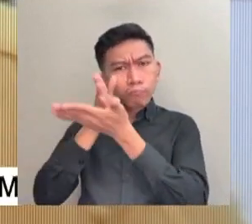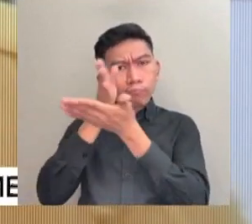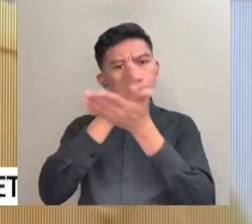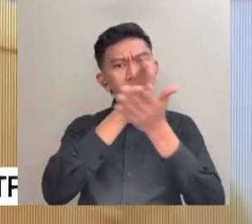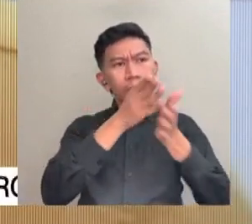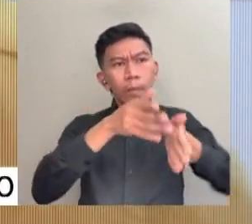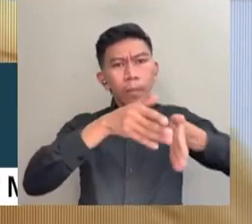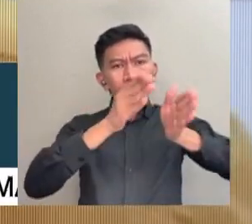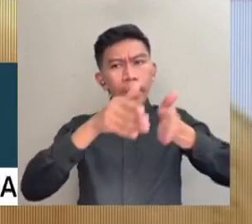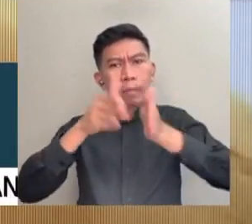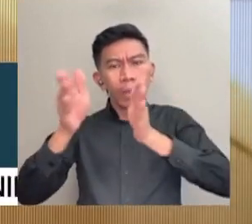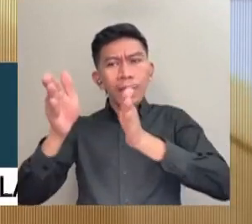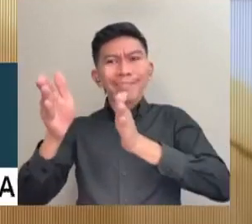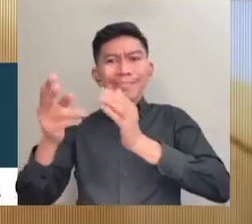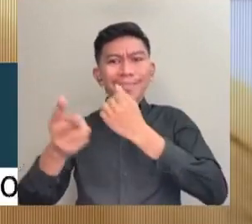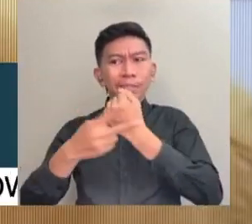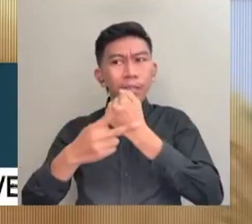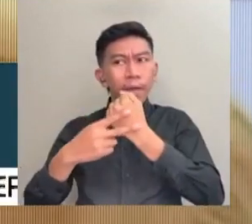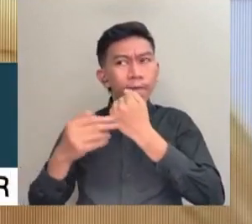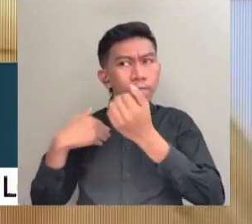mga supplies.